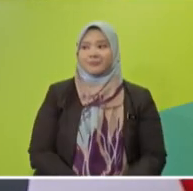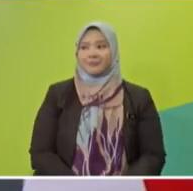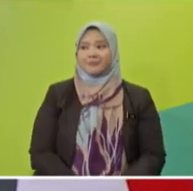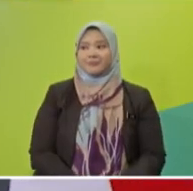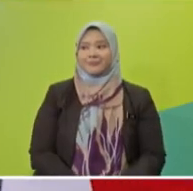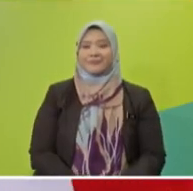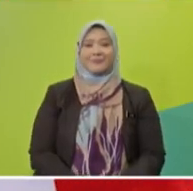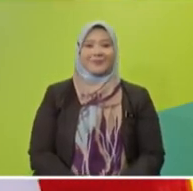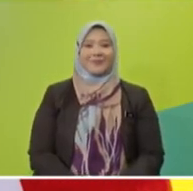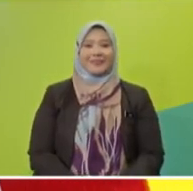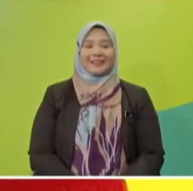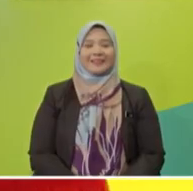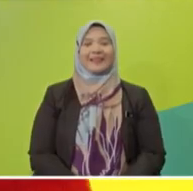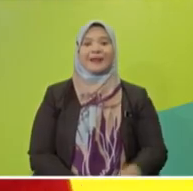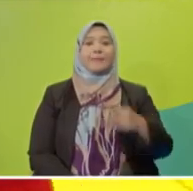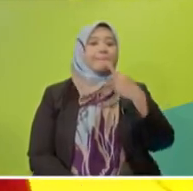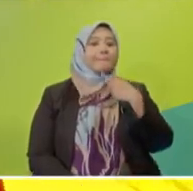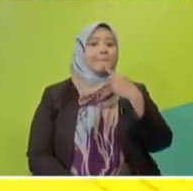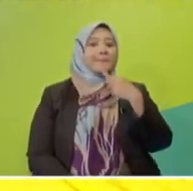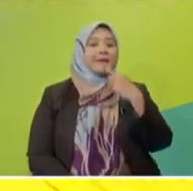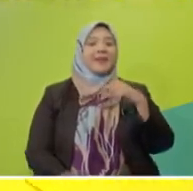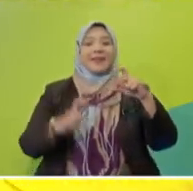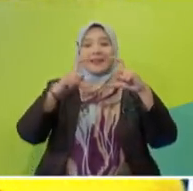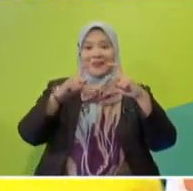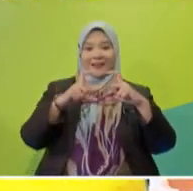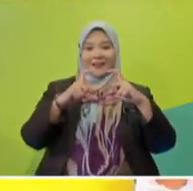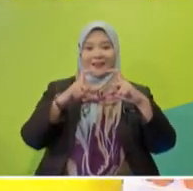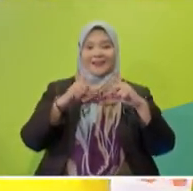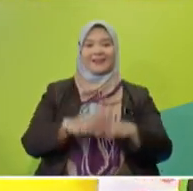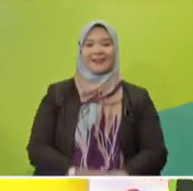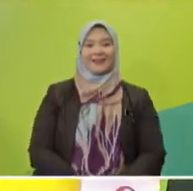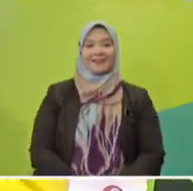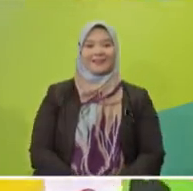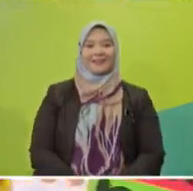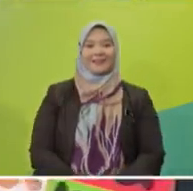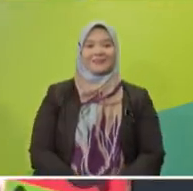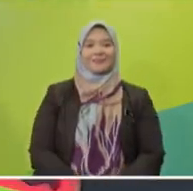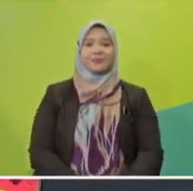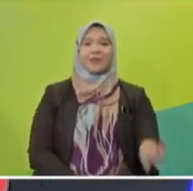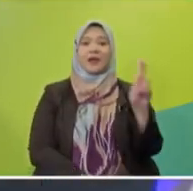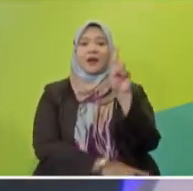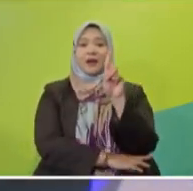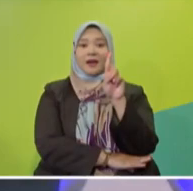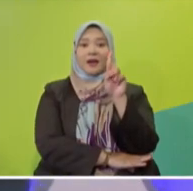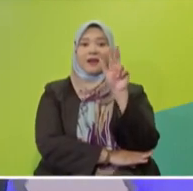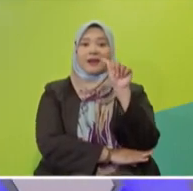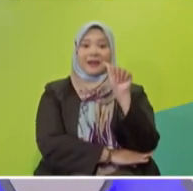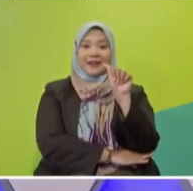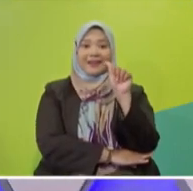Yes, good. The pink. Okay, it's an at.